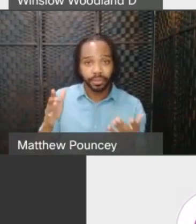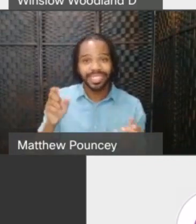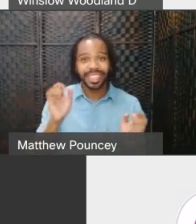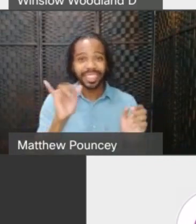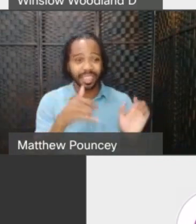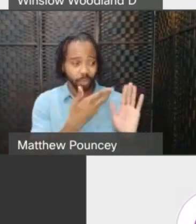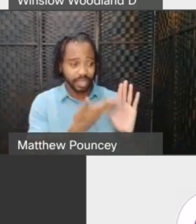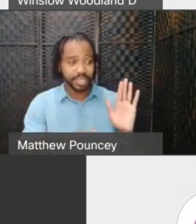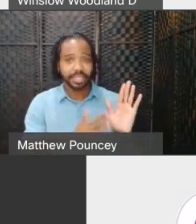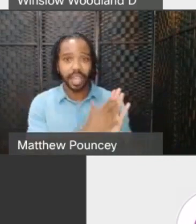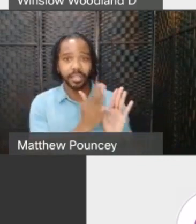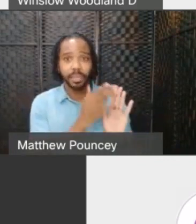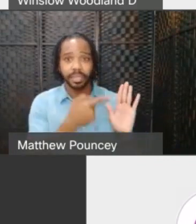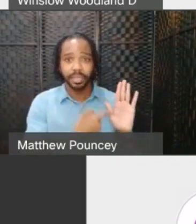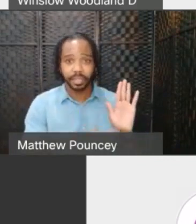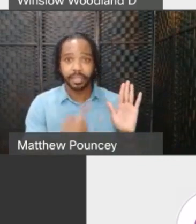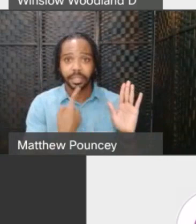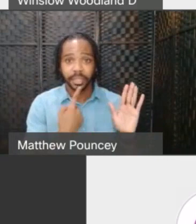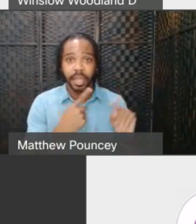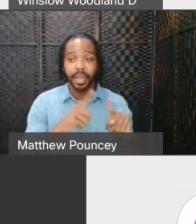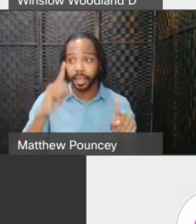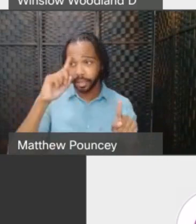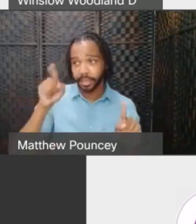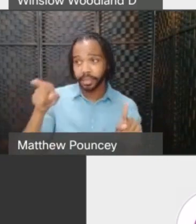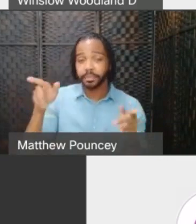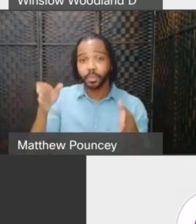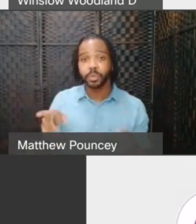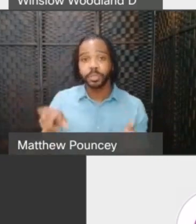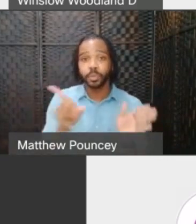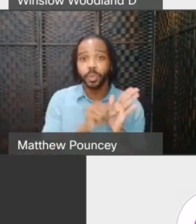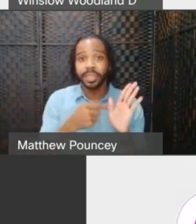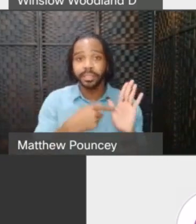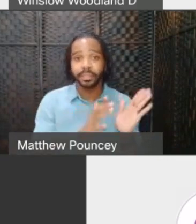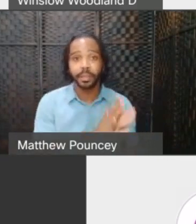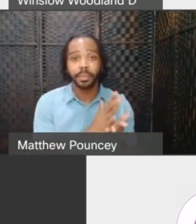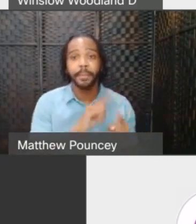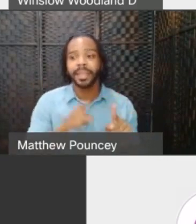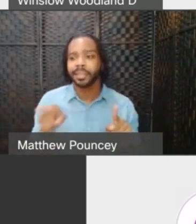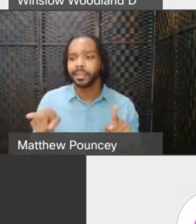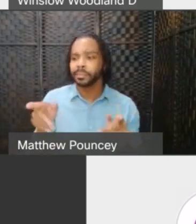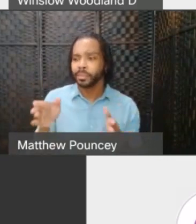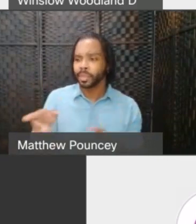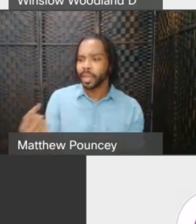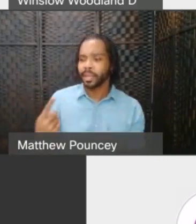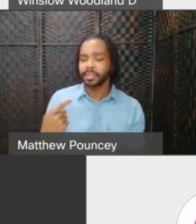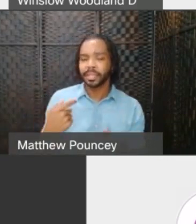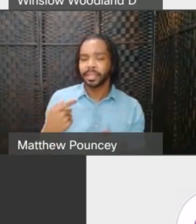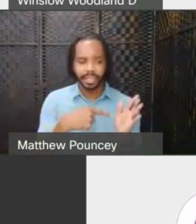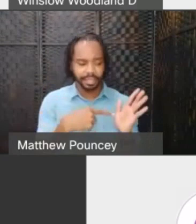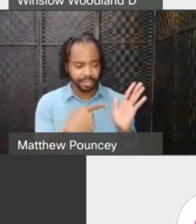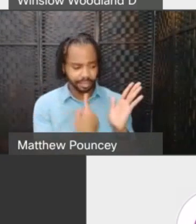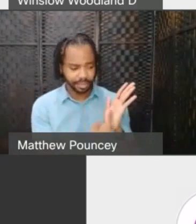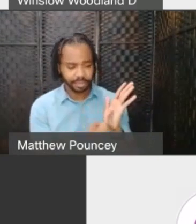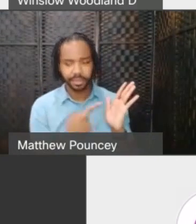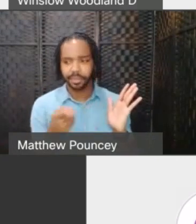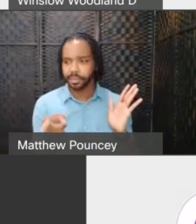says. So I would think that the person needs to print it out. But what they're asking is, and it talks about that the person should have